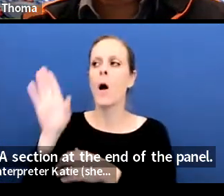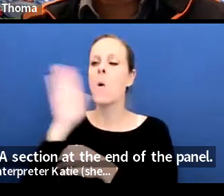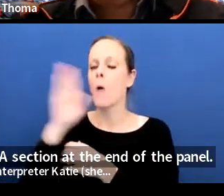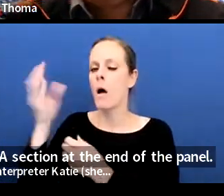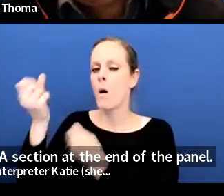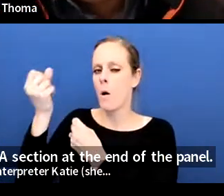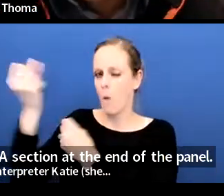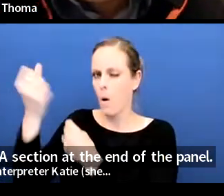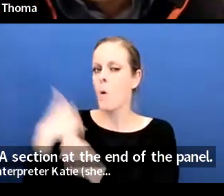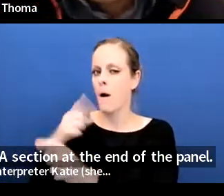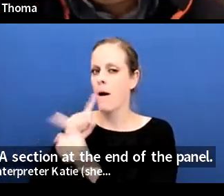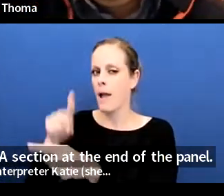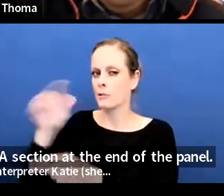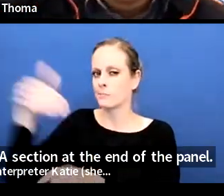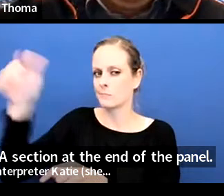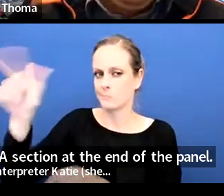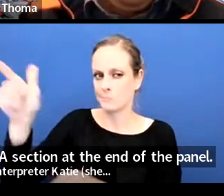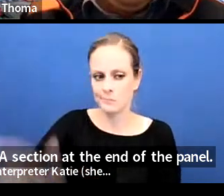let's begin.